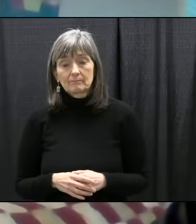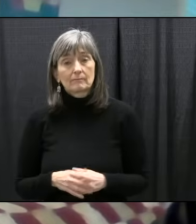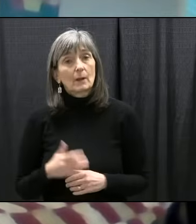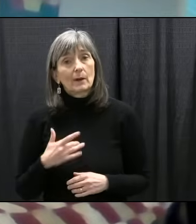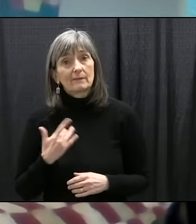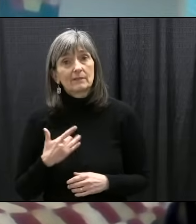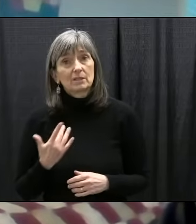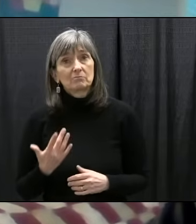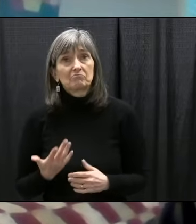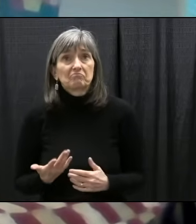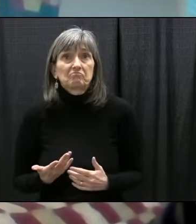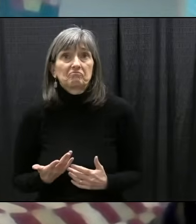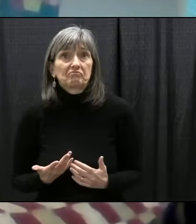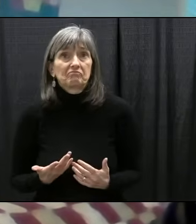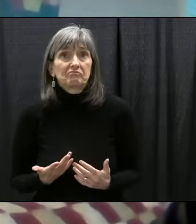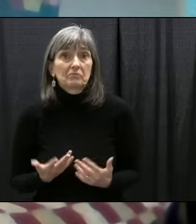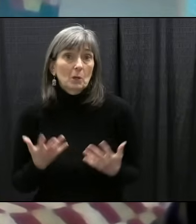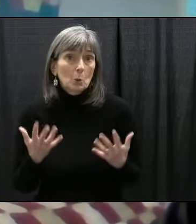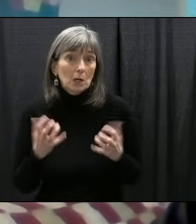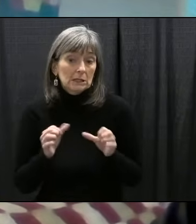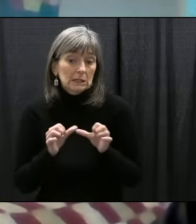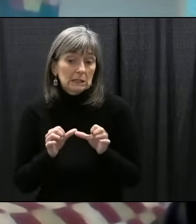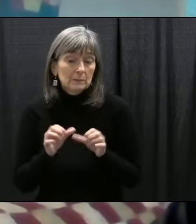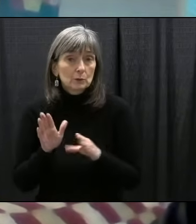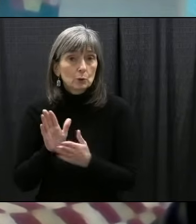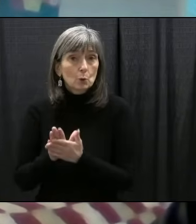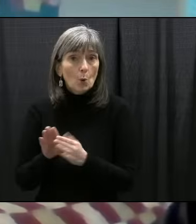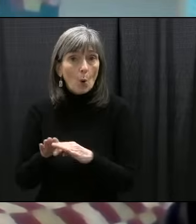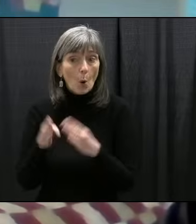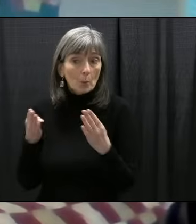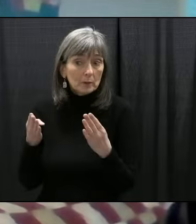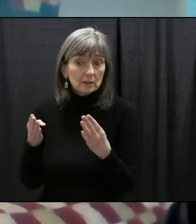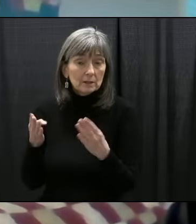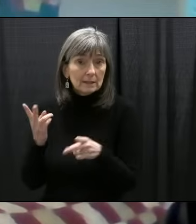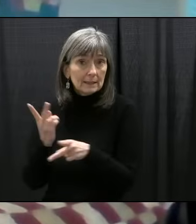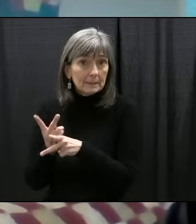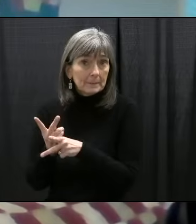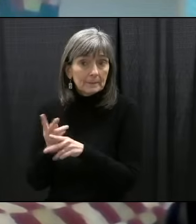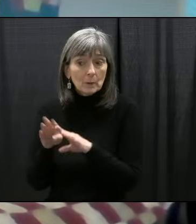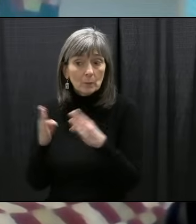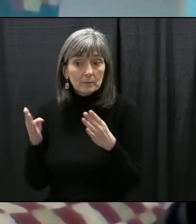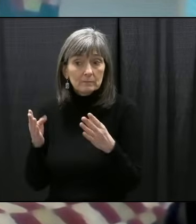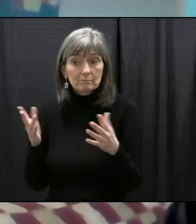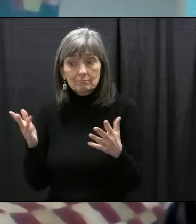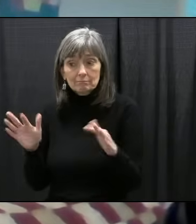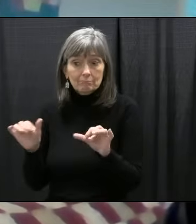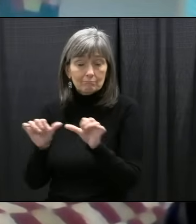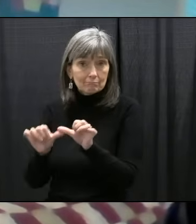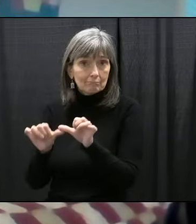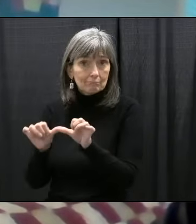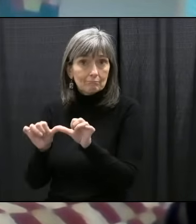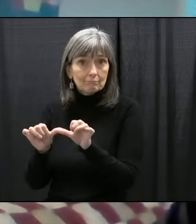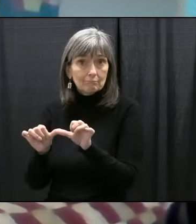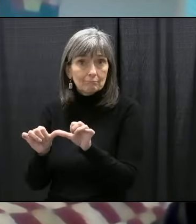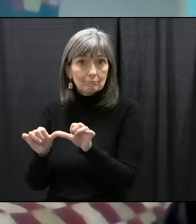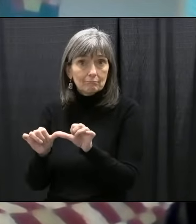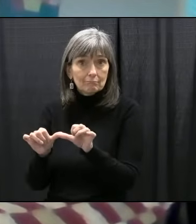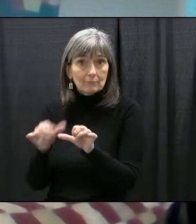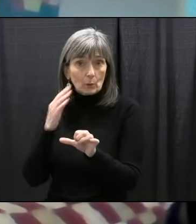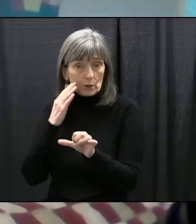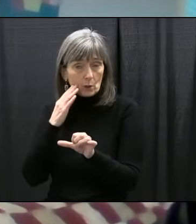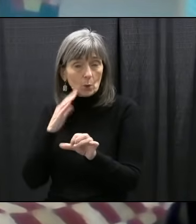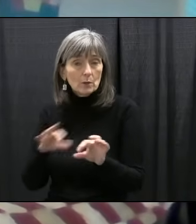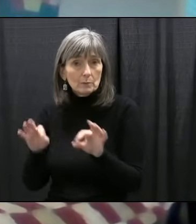think we want to keep schools open. We know the importance of schools to the